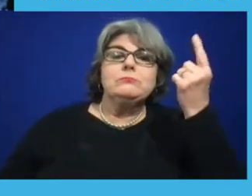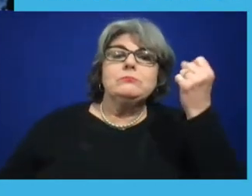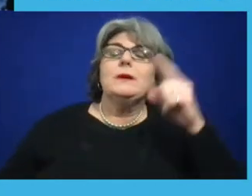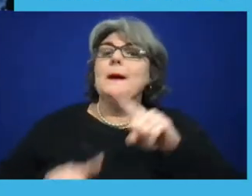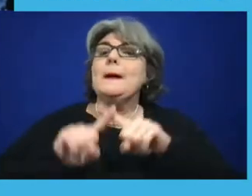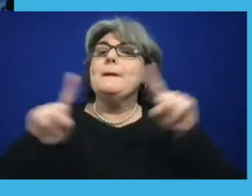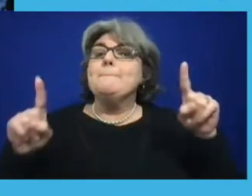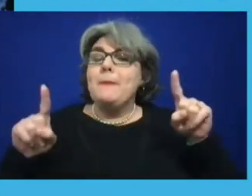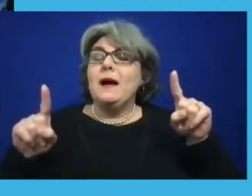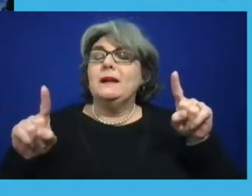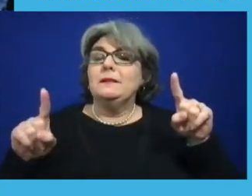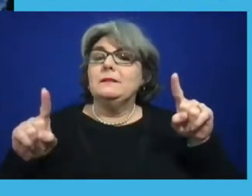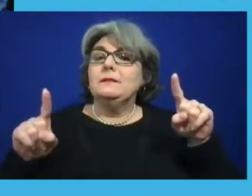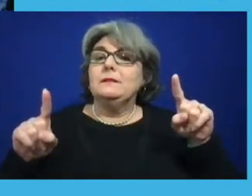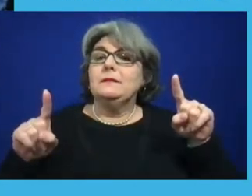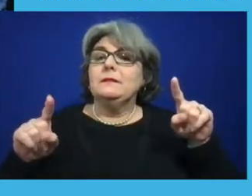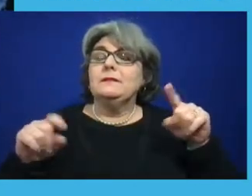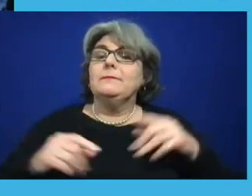work.